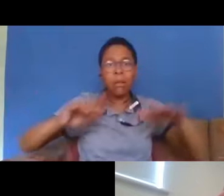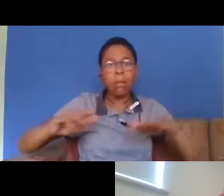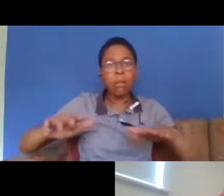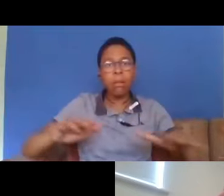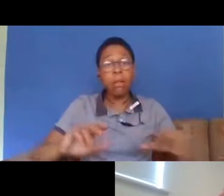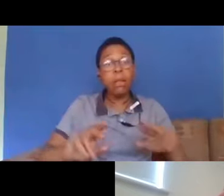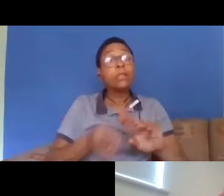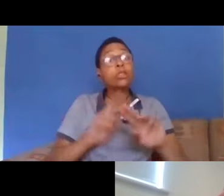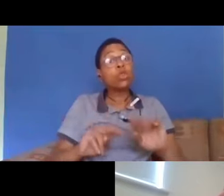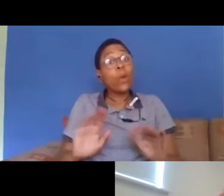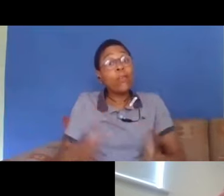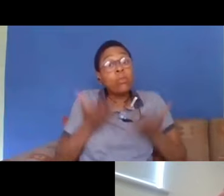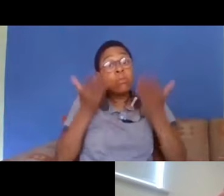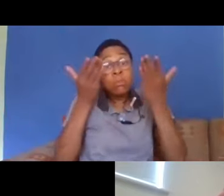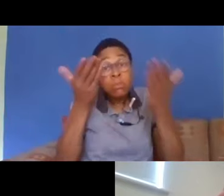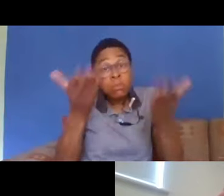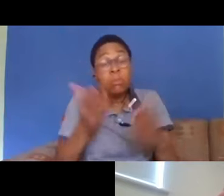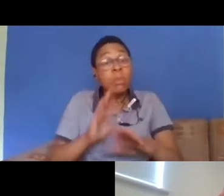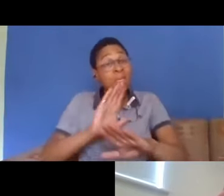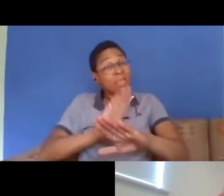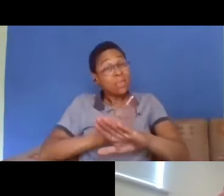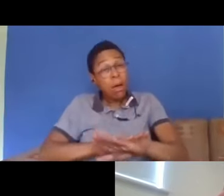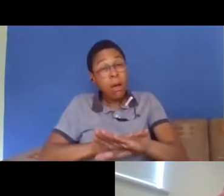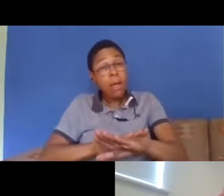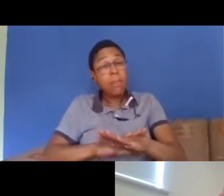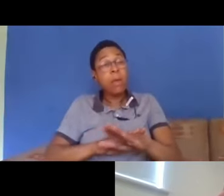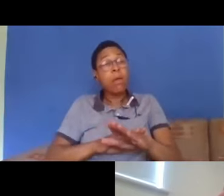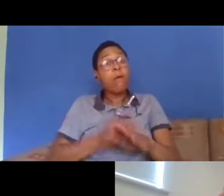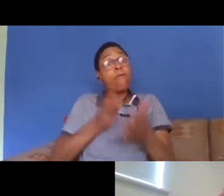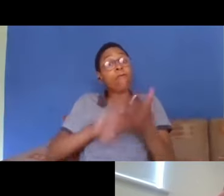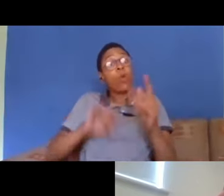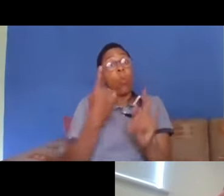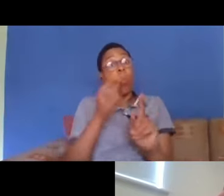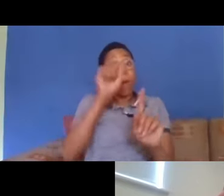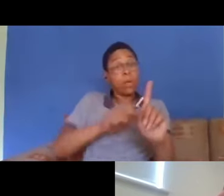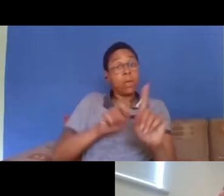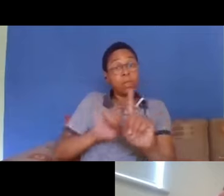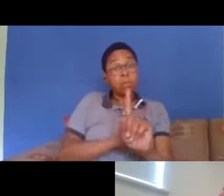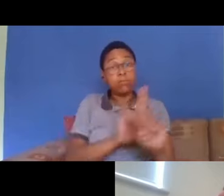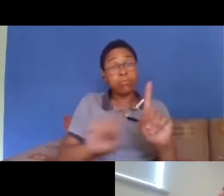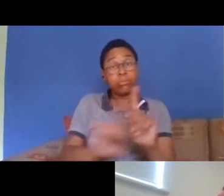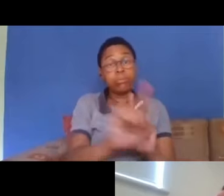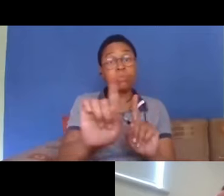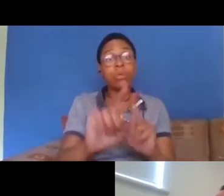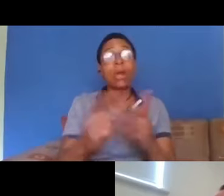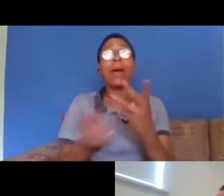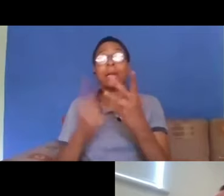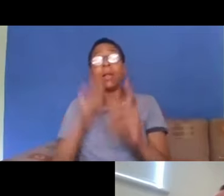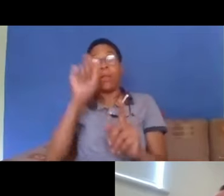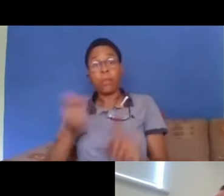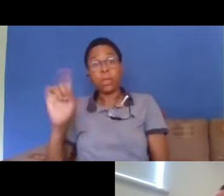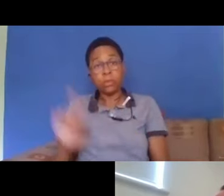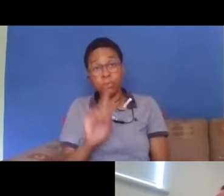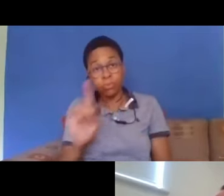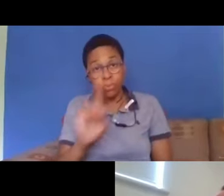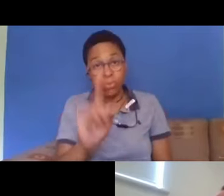time between one person travelling and the next person travelling and maintain social distancing, it should be